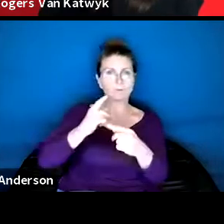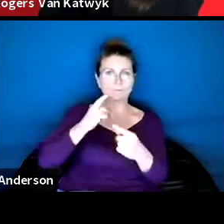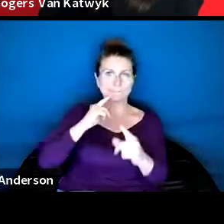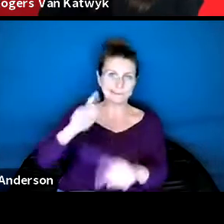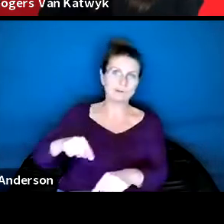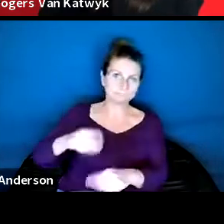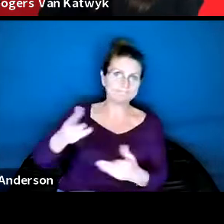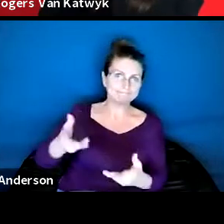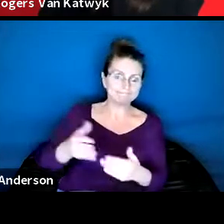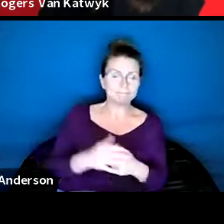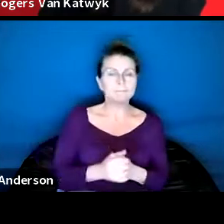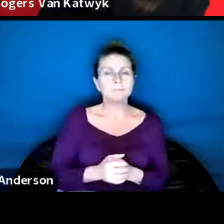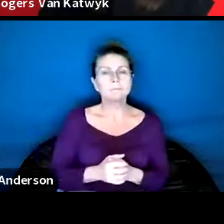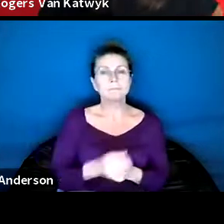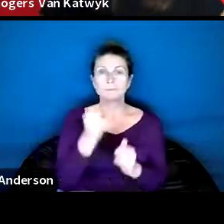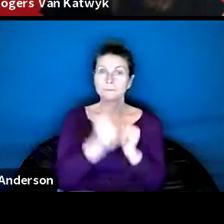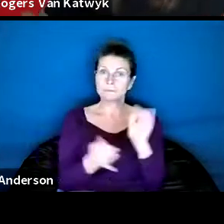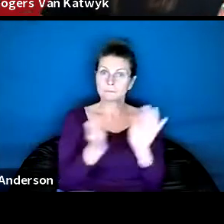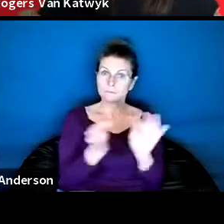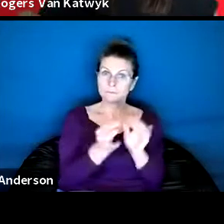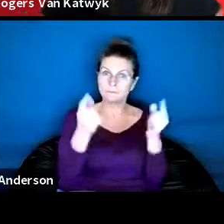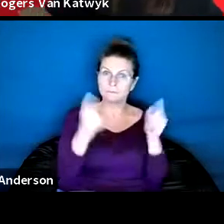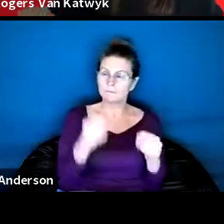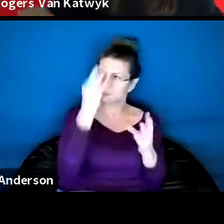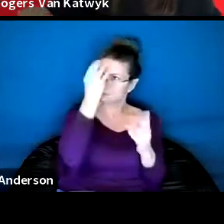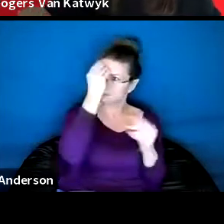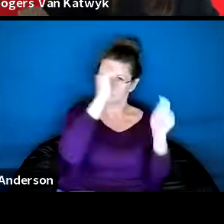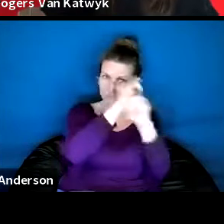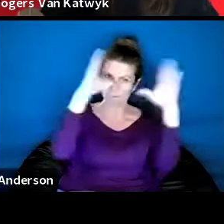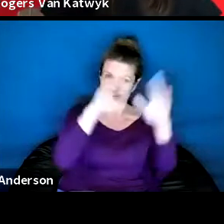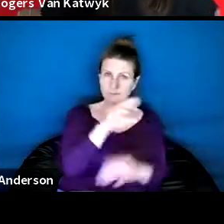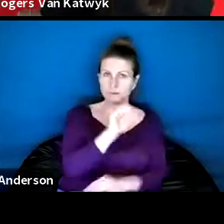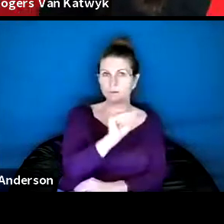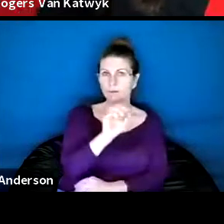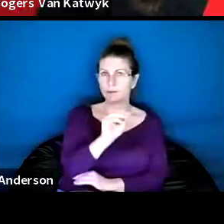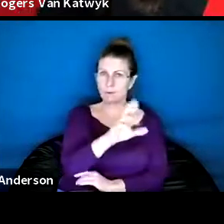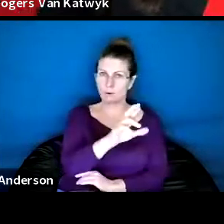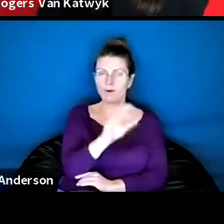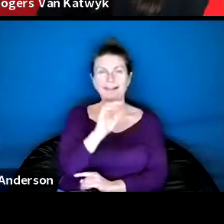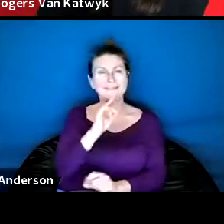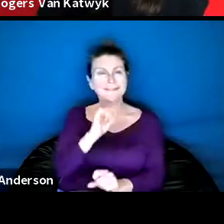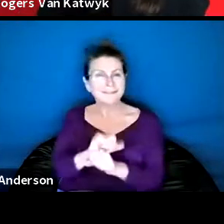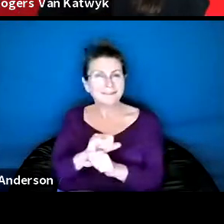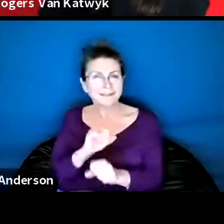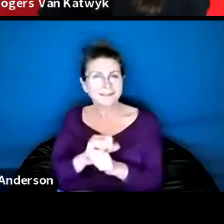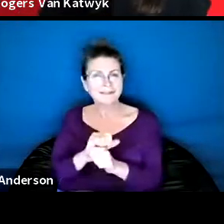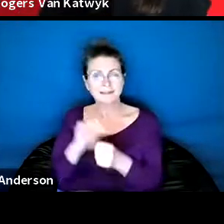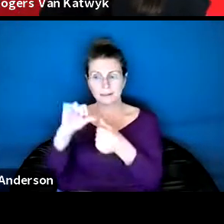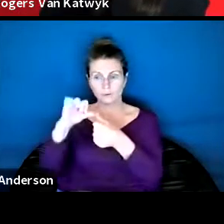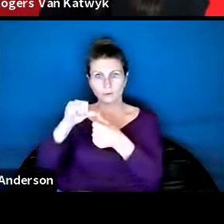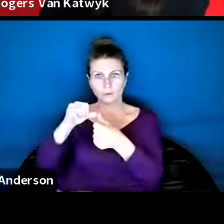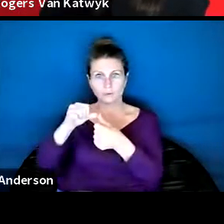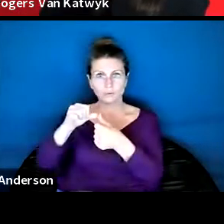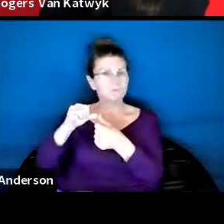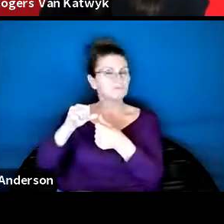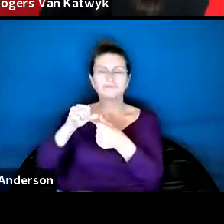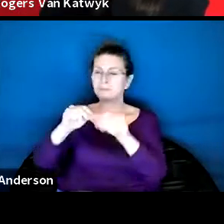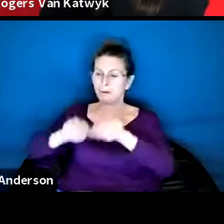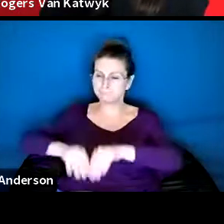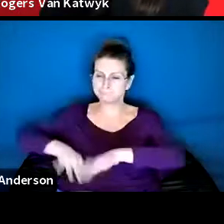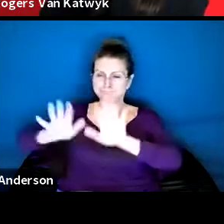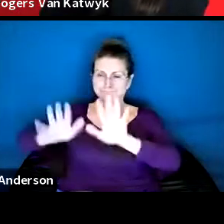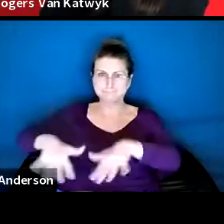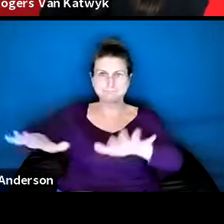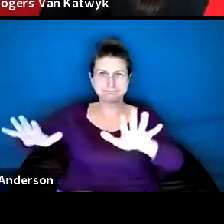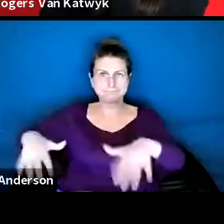that when thinking of antimicrobial resistance, if there is this reality that microbes don't carry passports, they travel